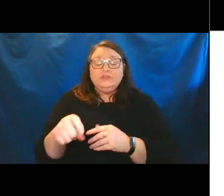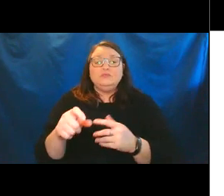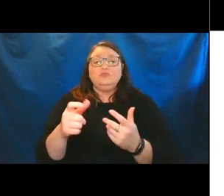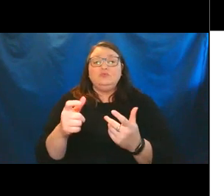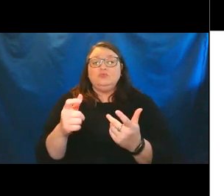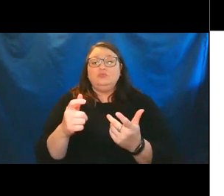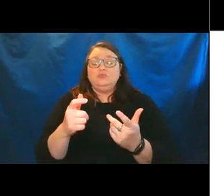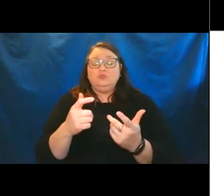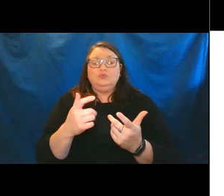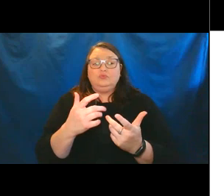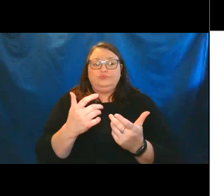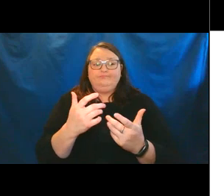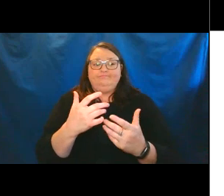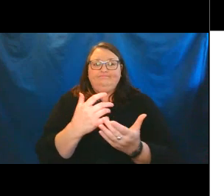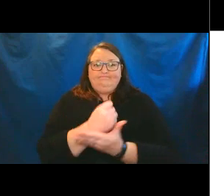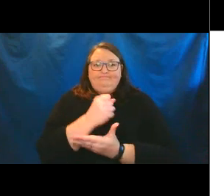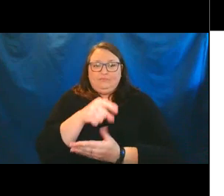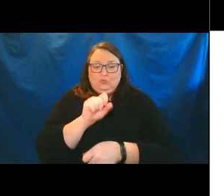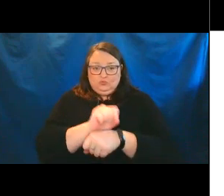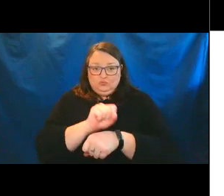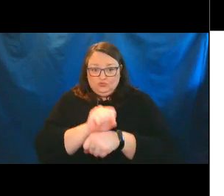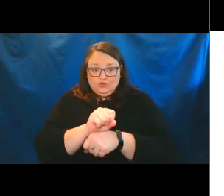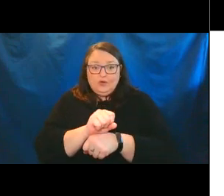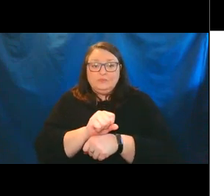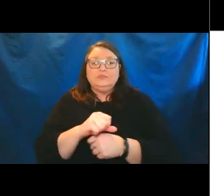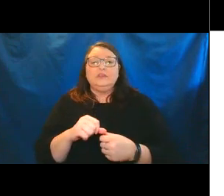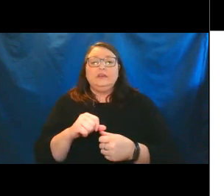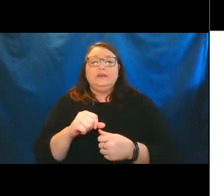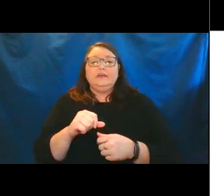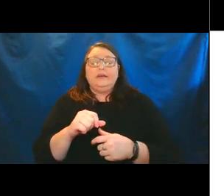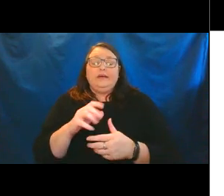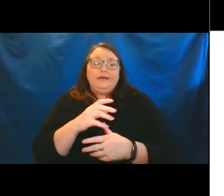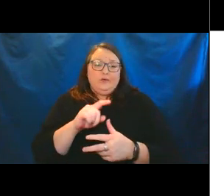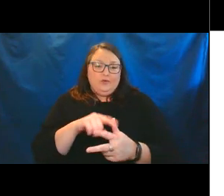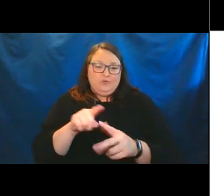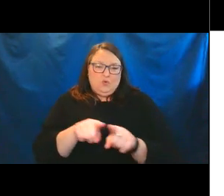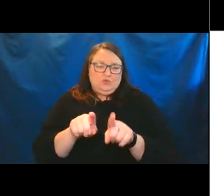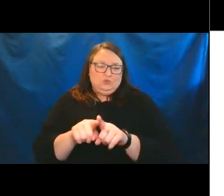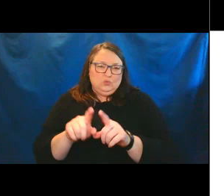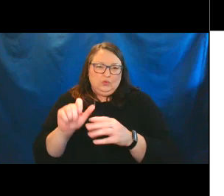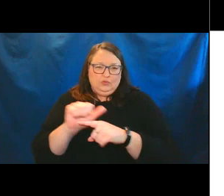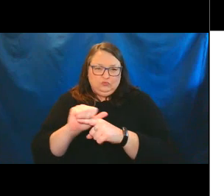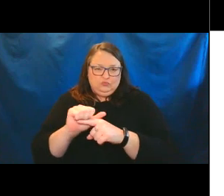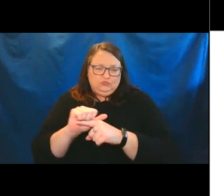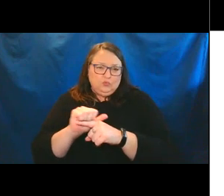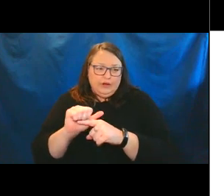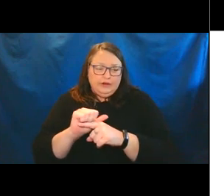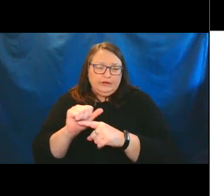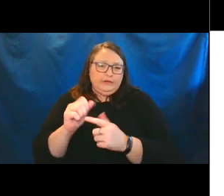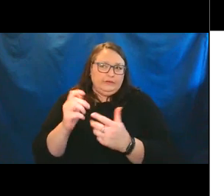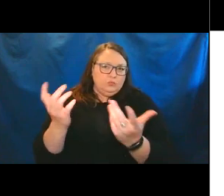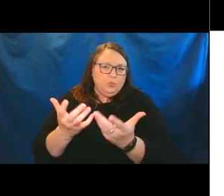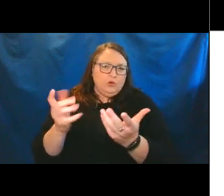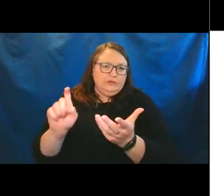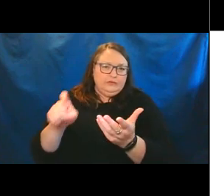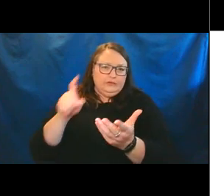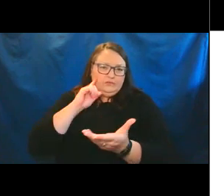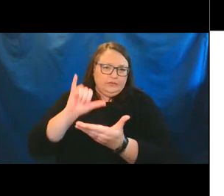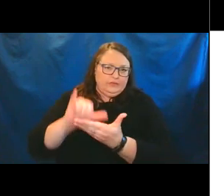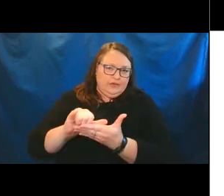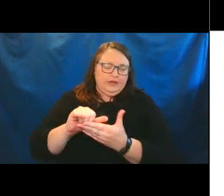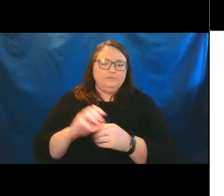jobs, and an inventory of our training landscape. And while we are doing that, we are